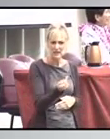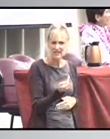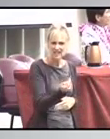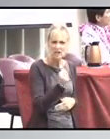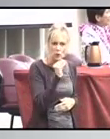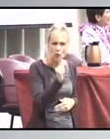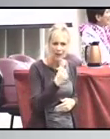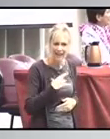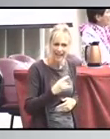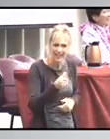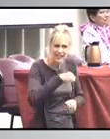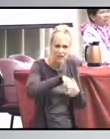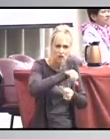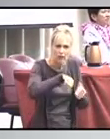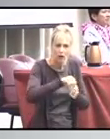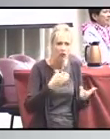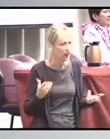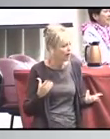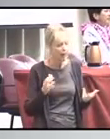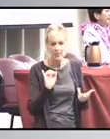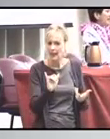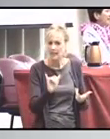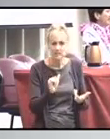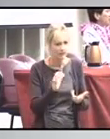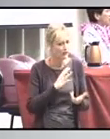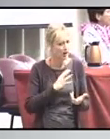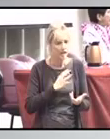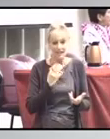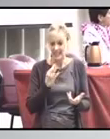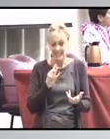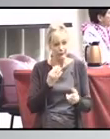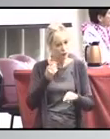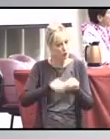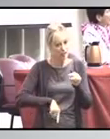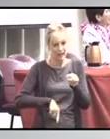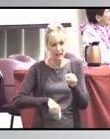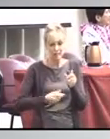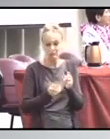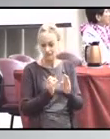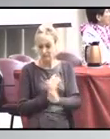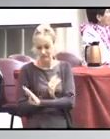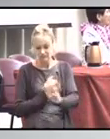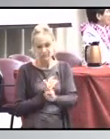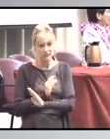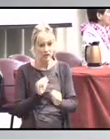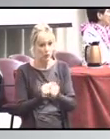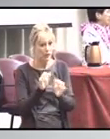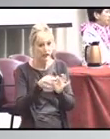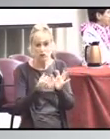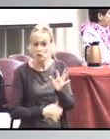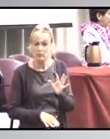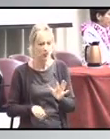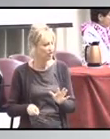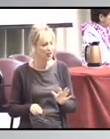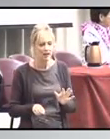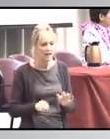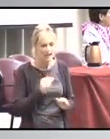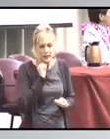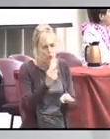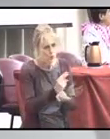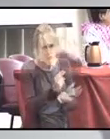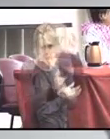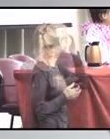client. And you know what? That's valid too. I mean, if you can't get along with the interpreter, it's valid not to use that